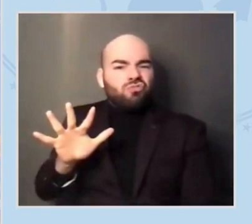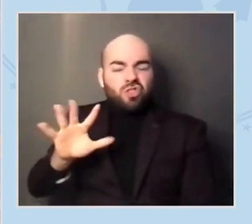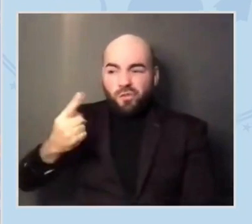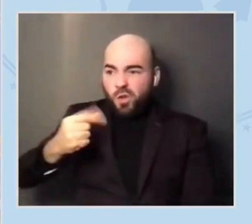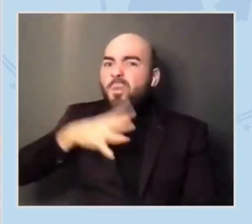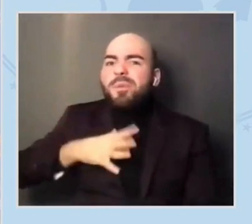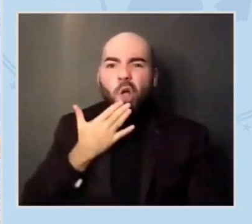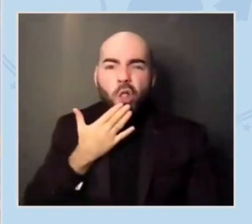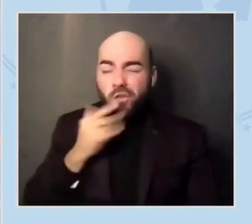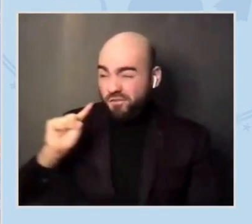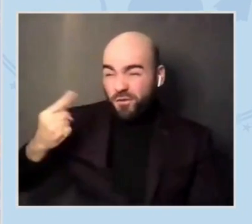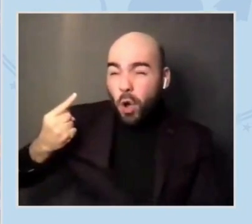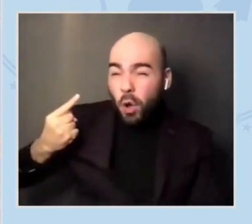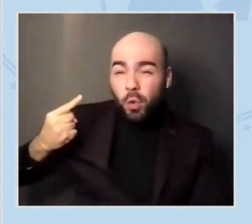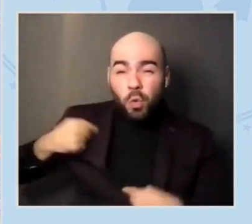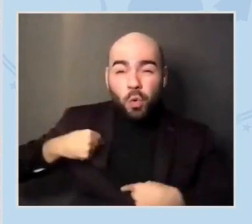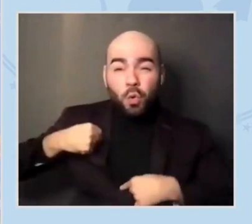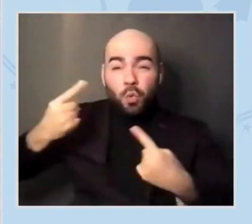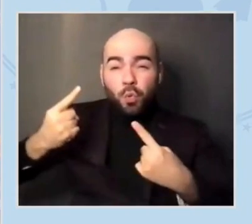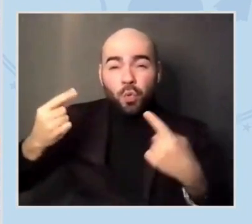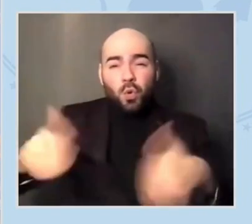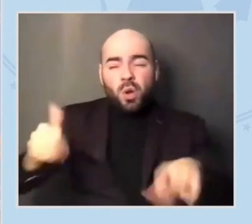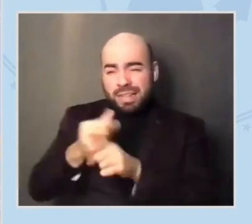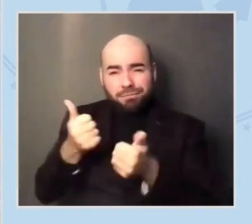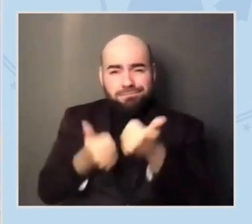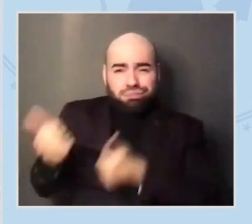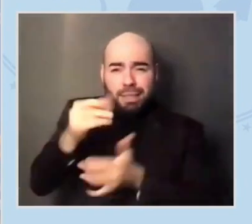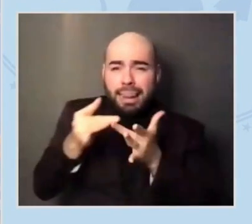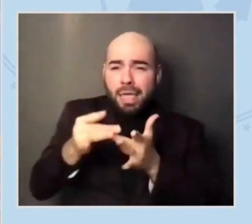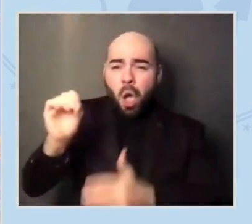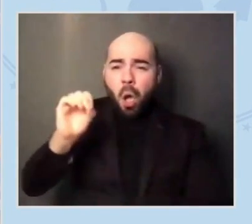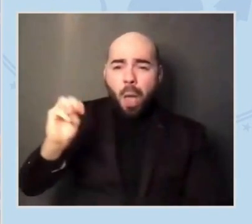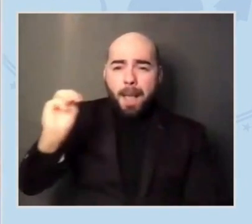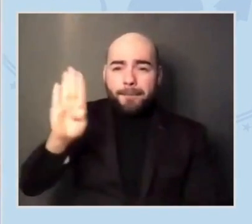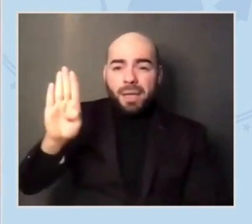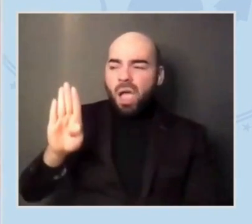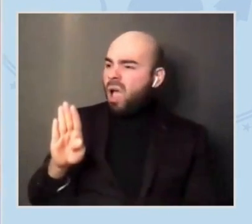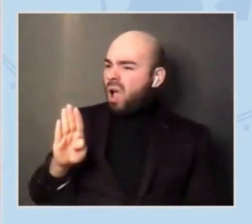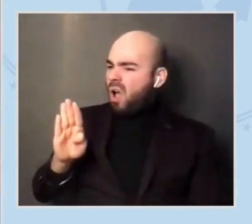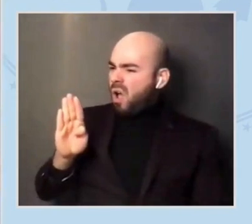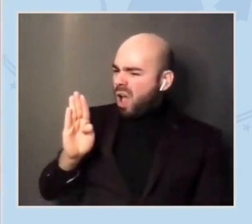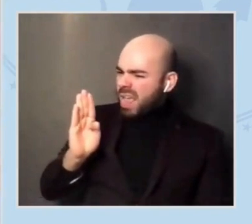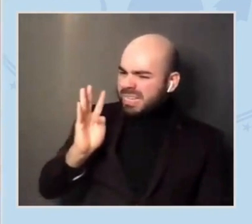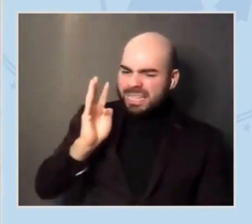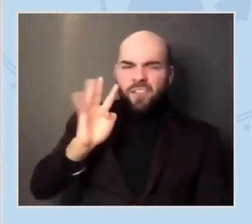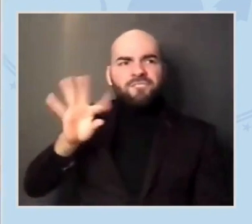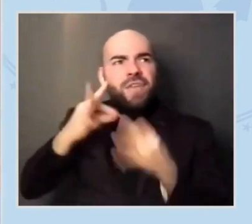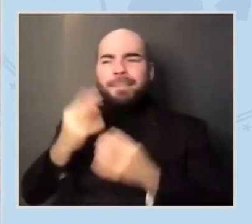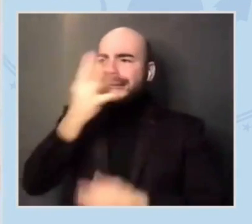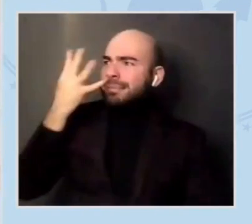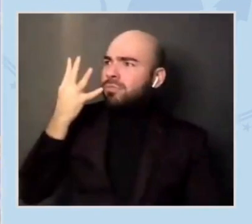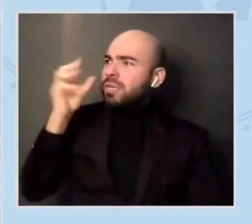and I think that to lead OMB. We also have another one of those women as Vice President of the United States of America.